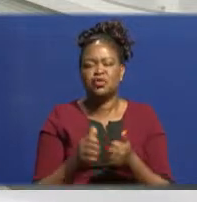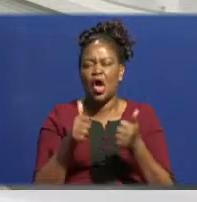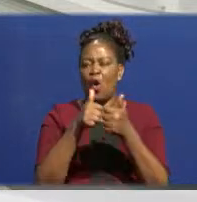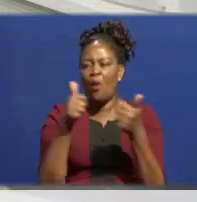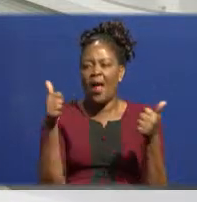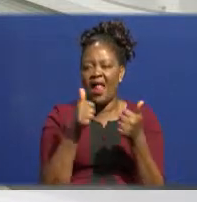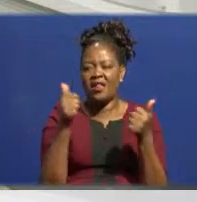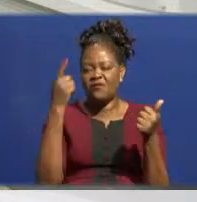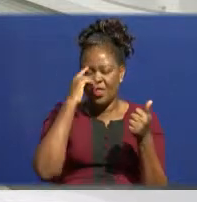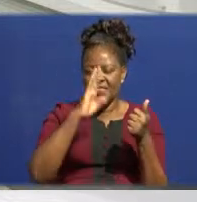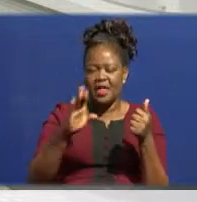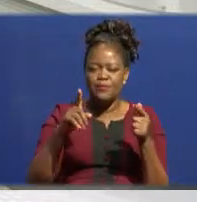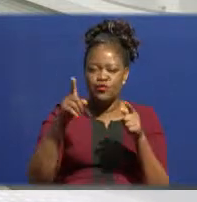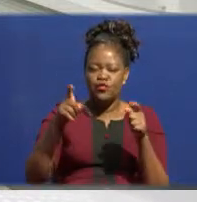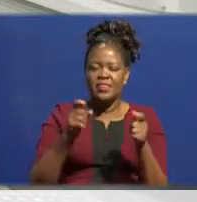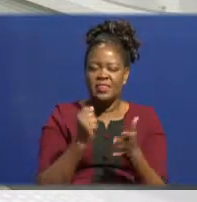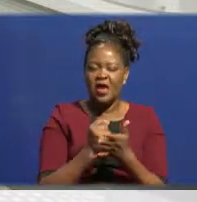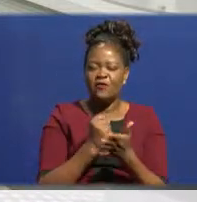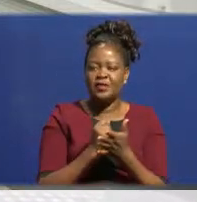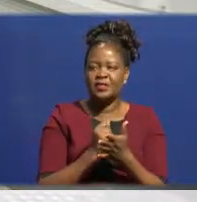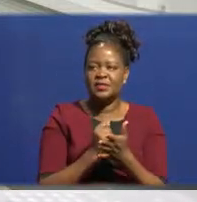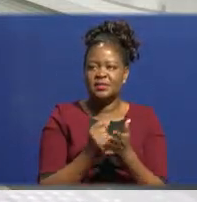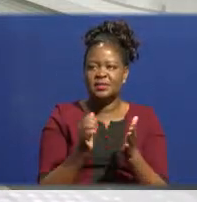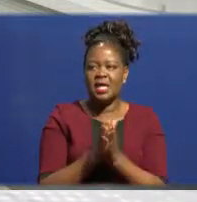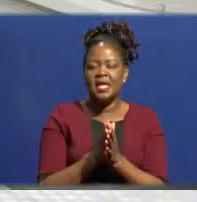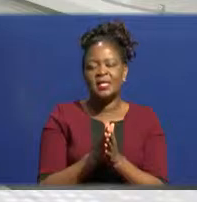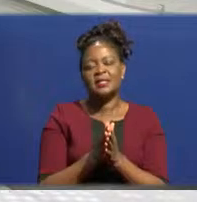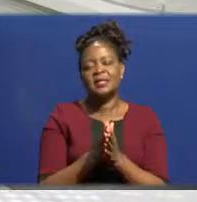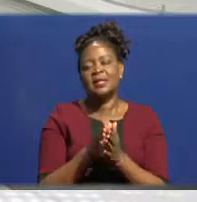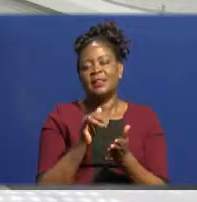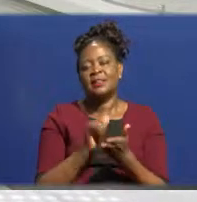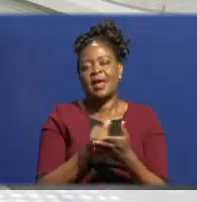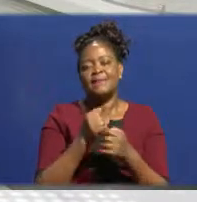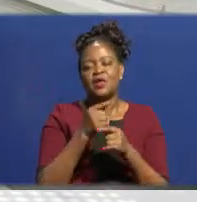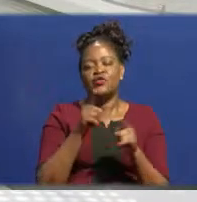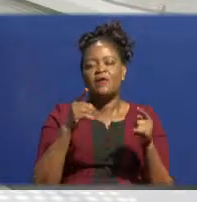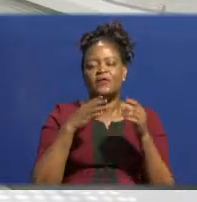suitable for them to run the office that warrants you guys to have